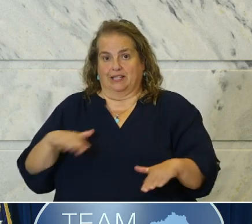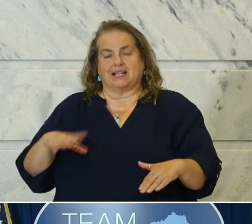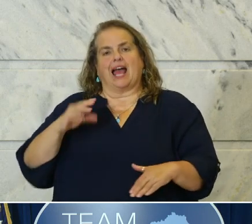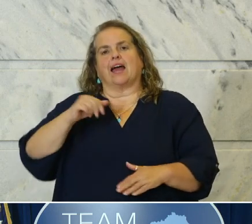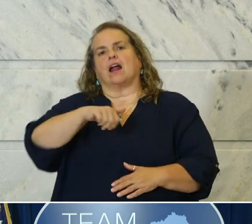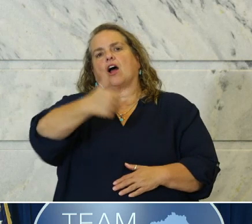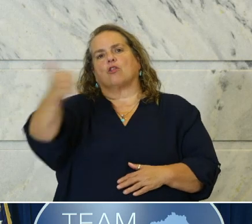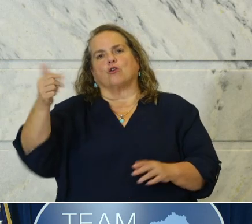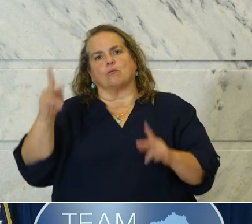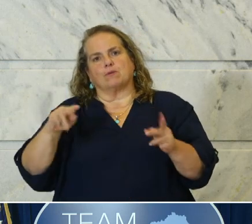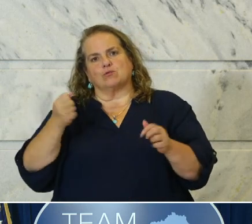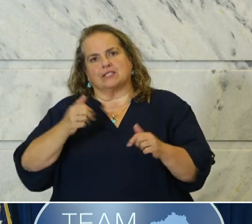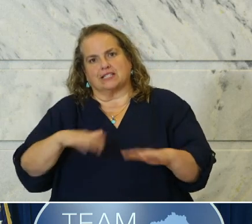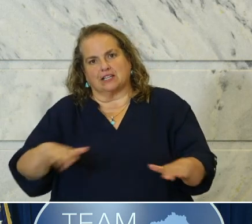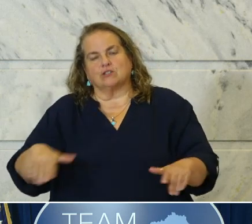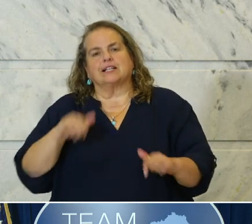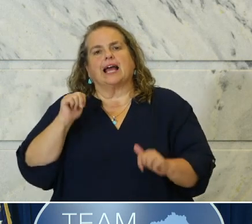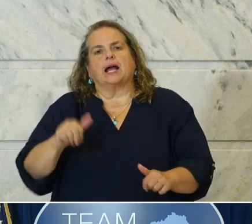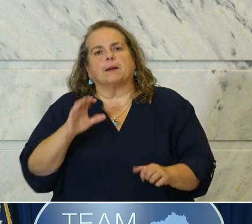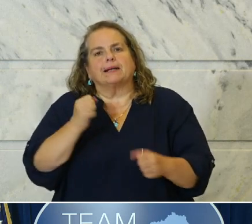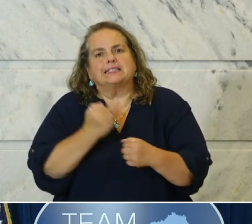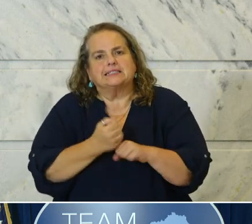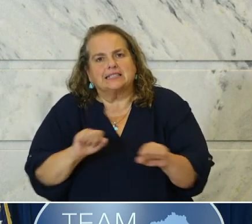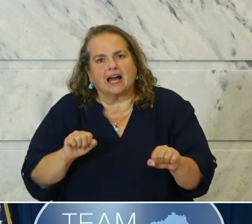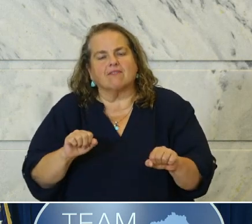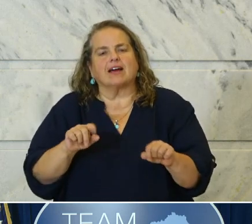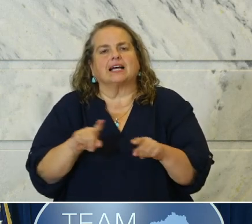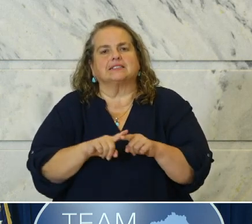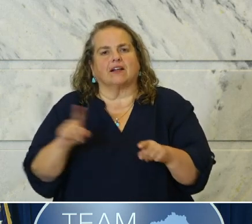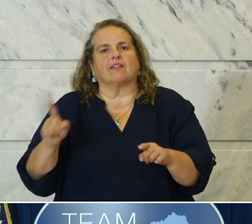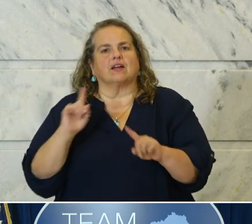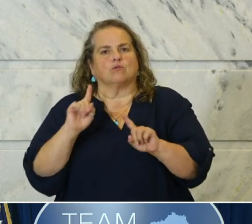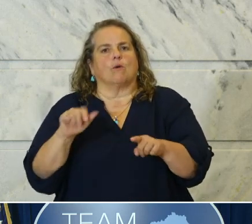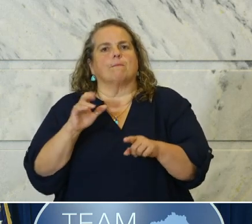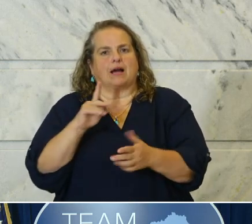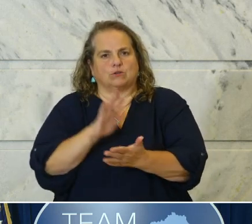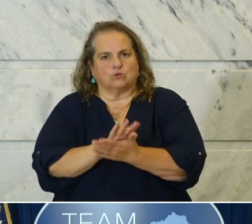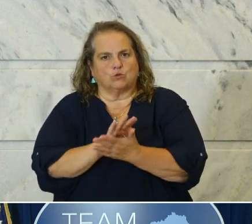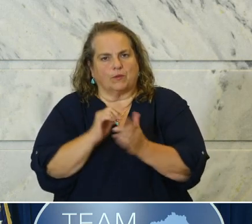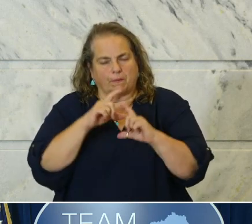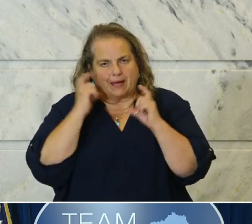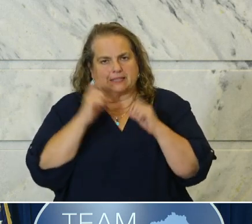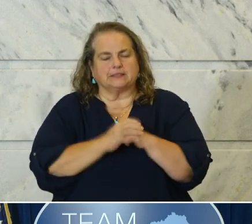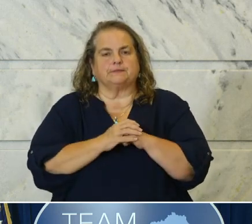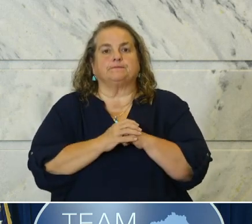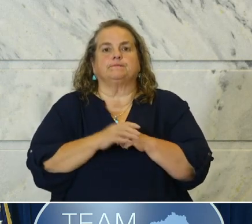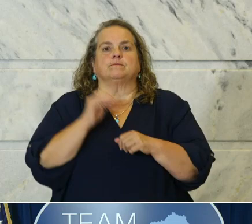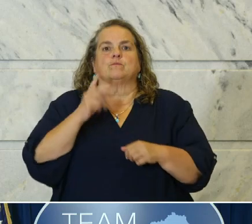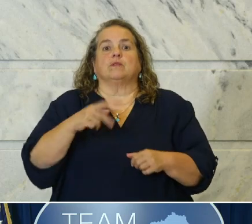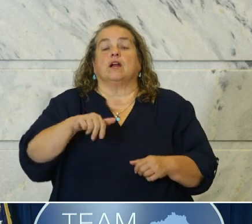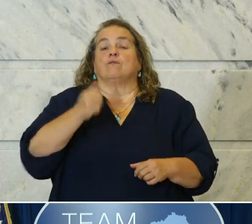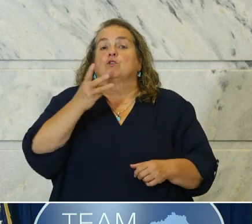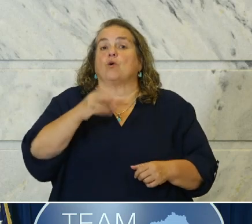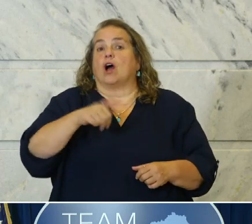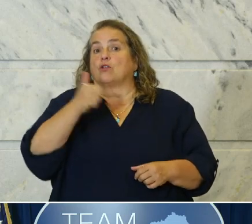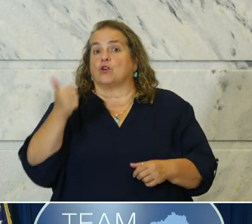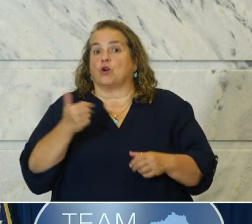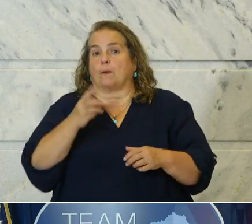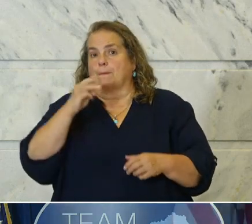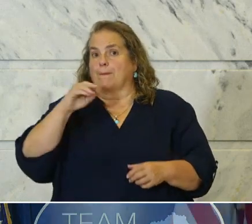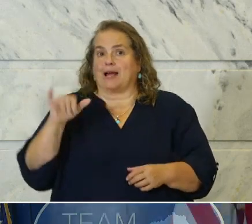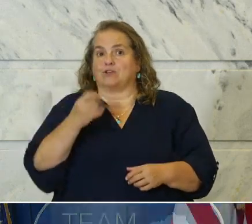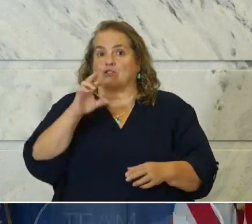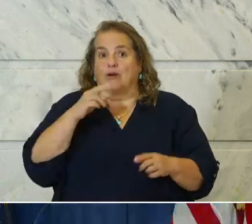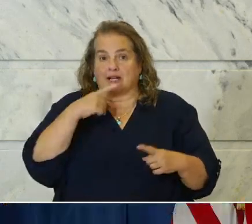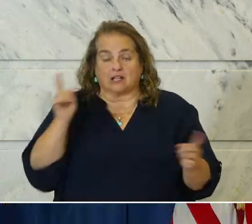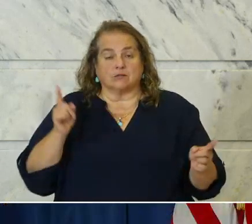everybody else's kids can be safer as they return to school. All right, couple of other major